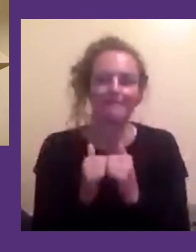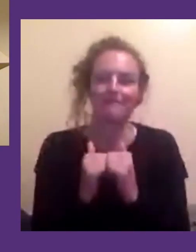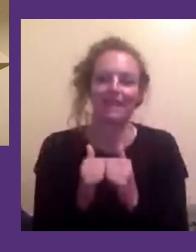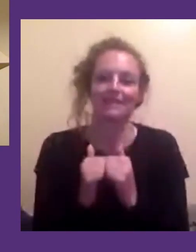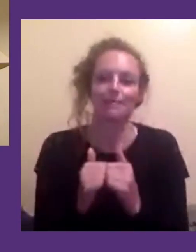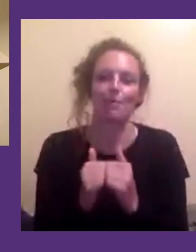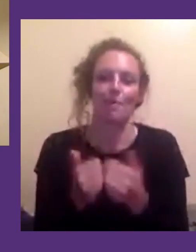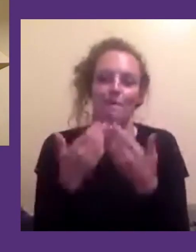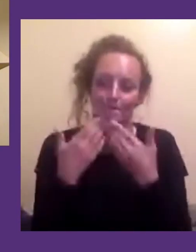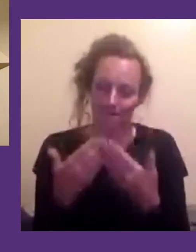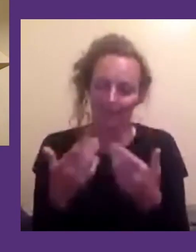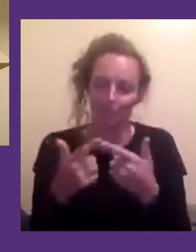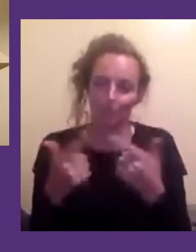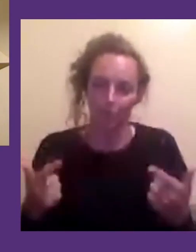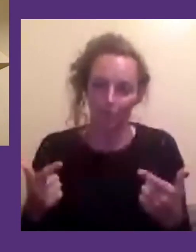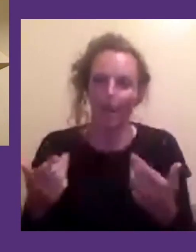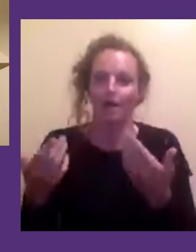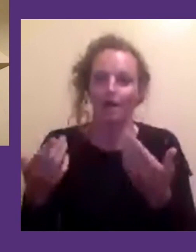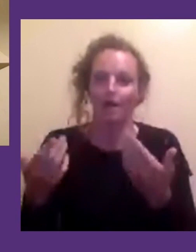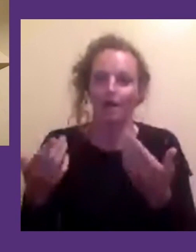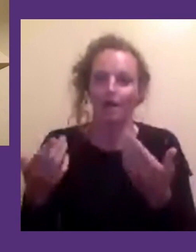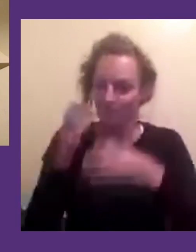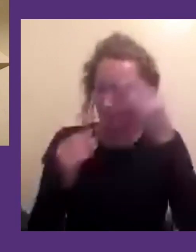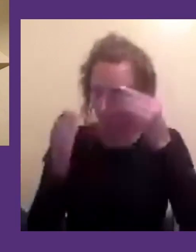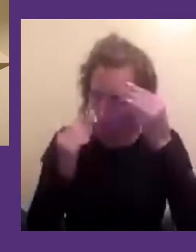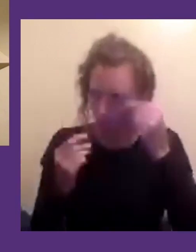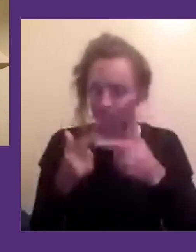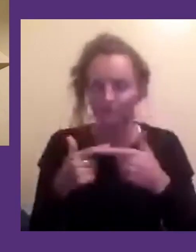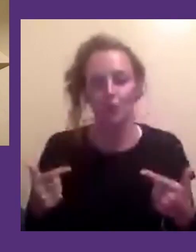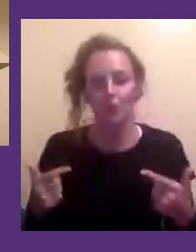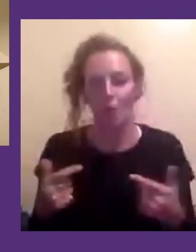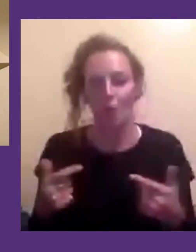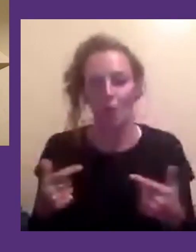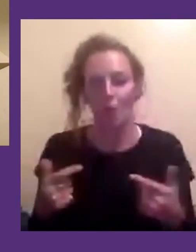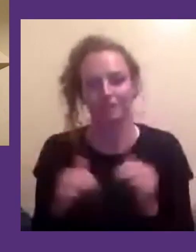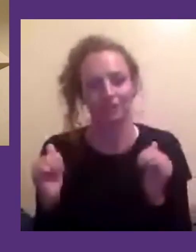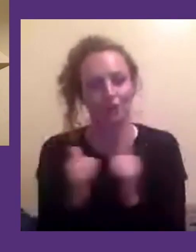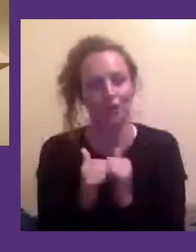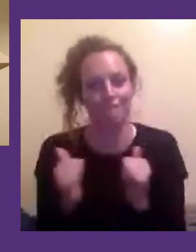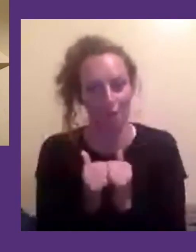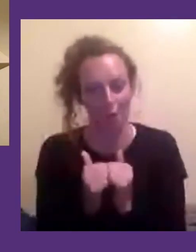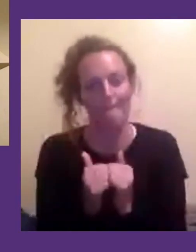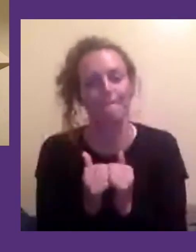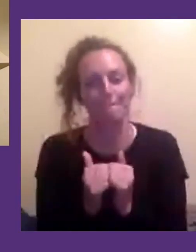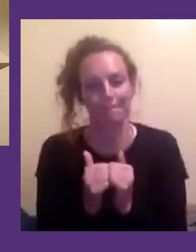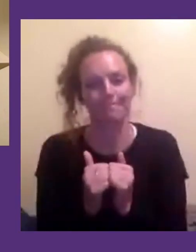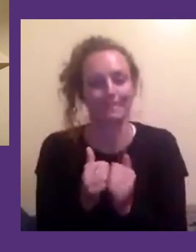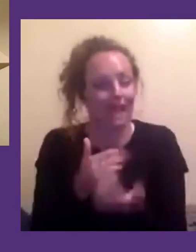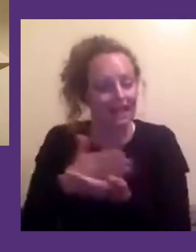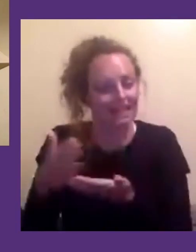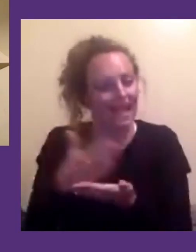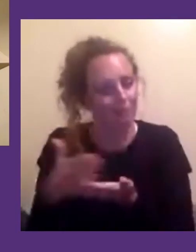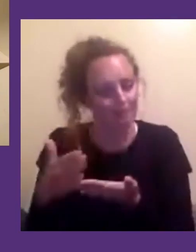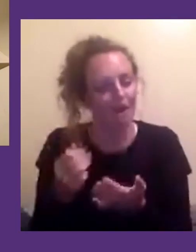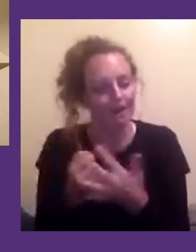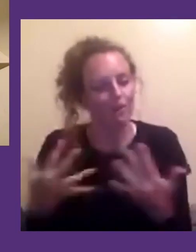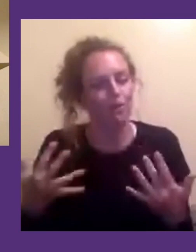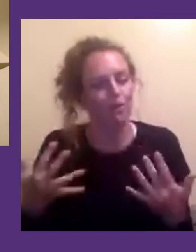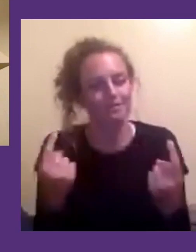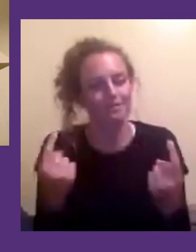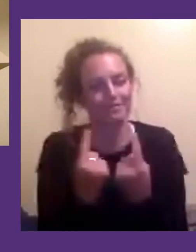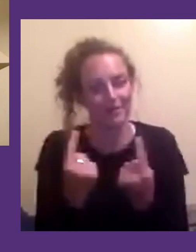confirming. You've been able to provide clarity on things that I experience as having a disability myself, but haven't been